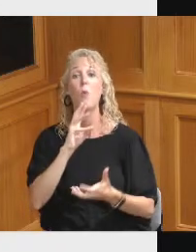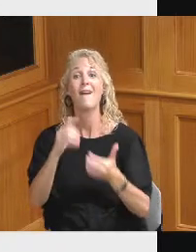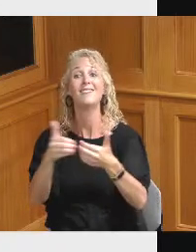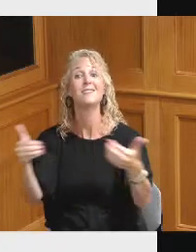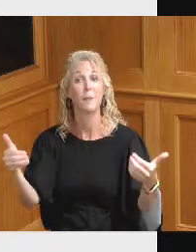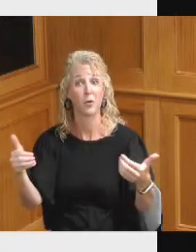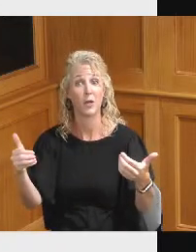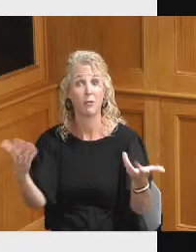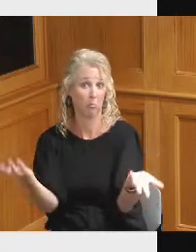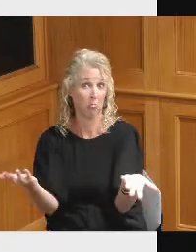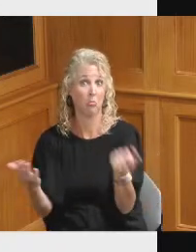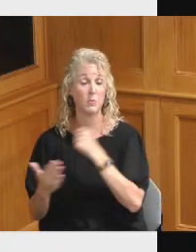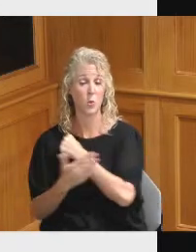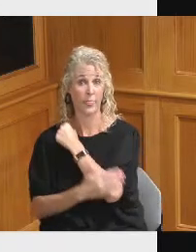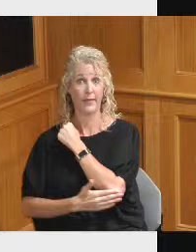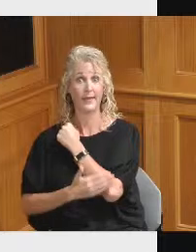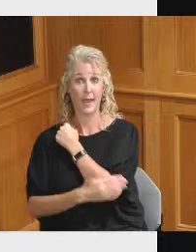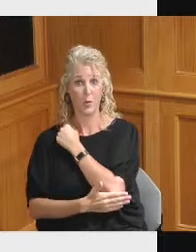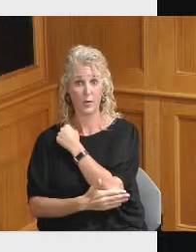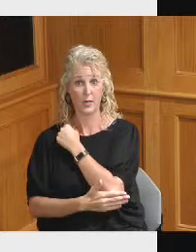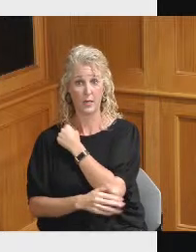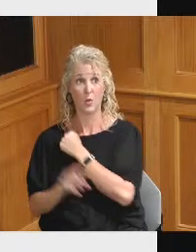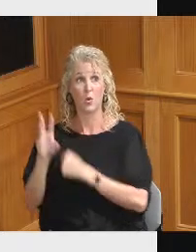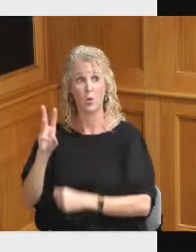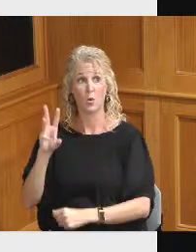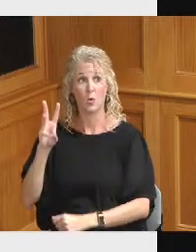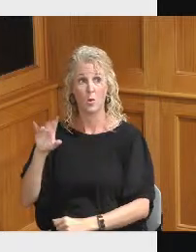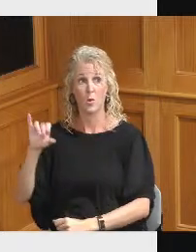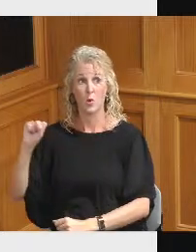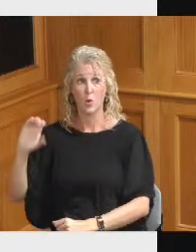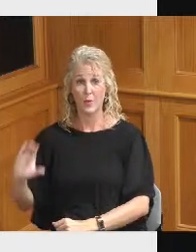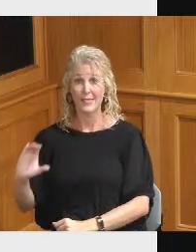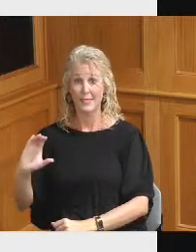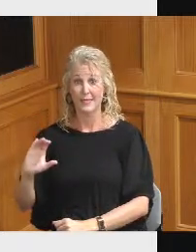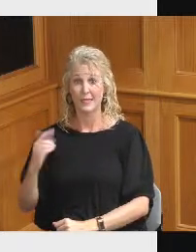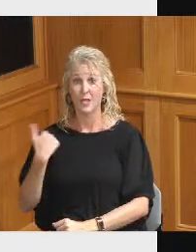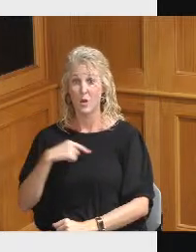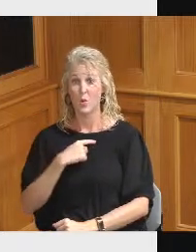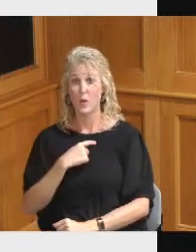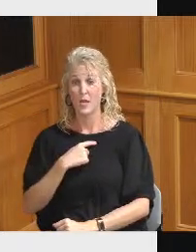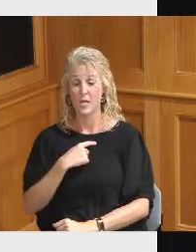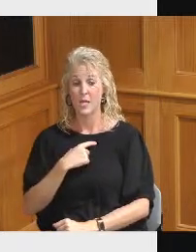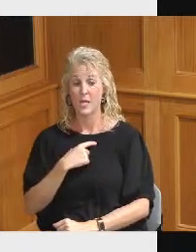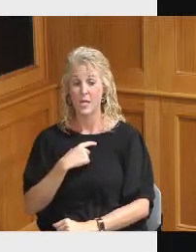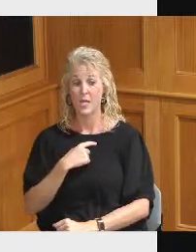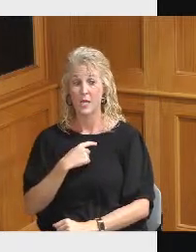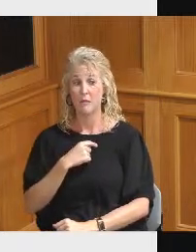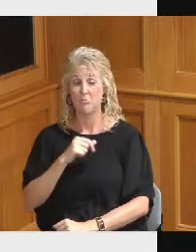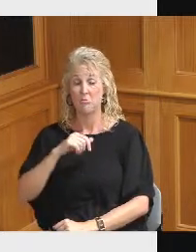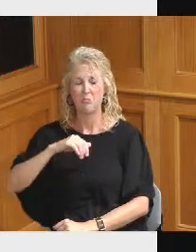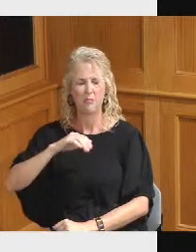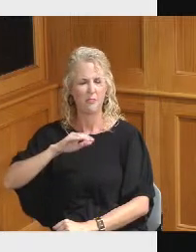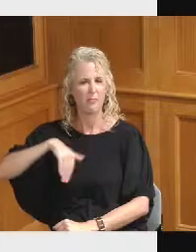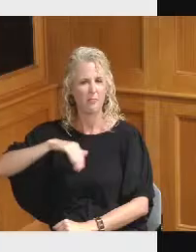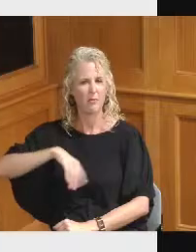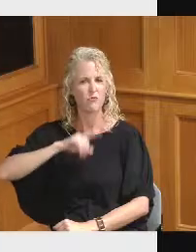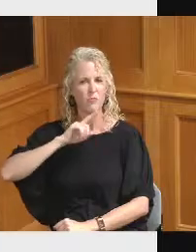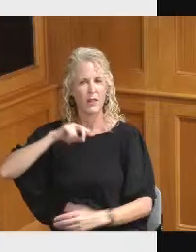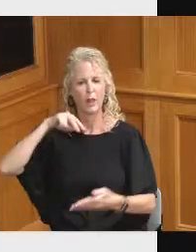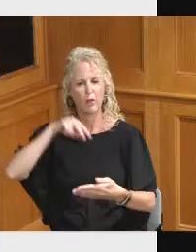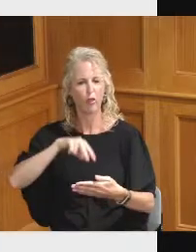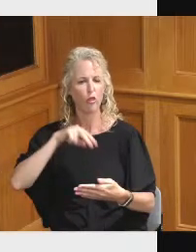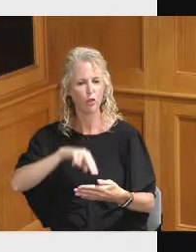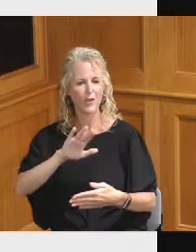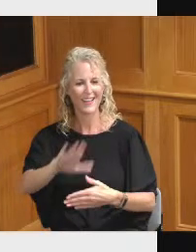the county, under the WISC that we were looking at, where we hadn't evaluated specific contributions, we might have been charging Paul